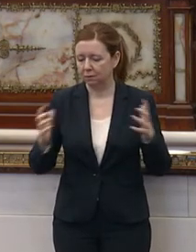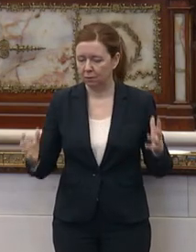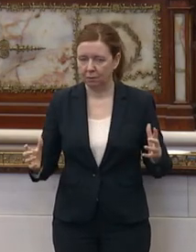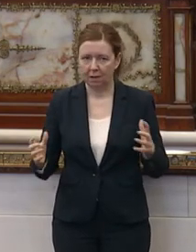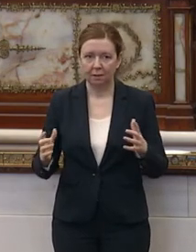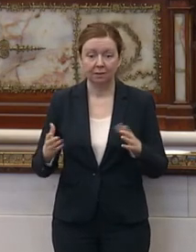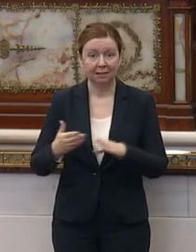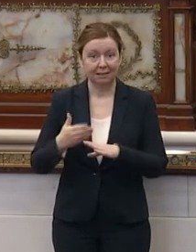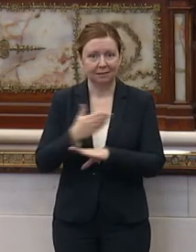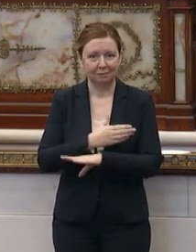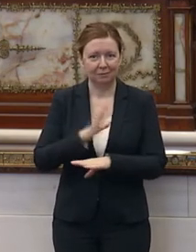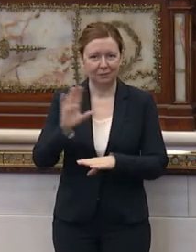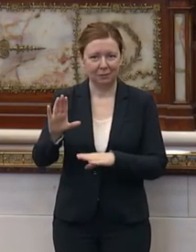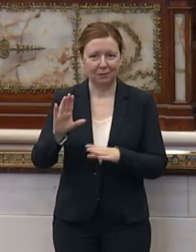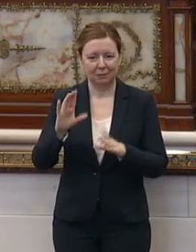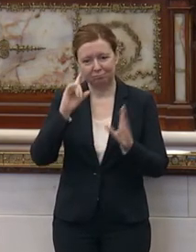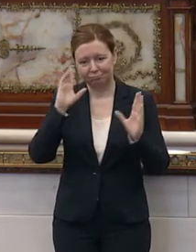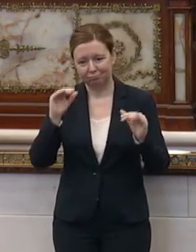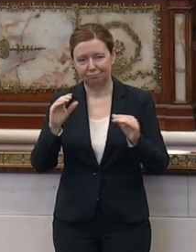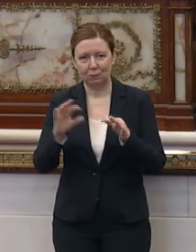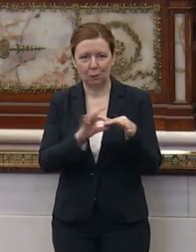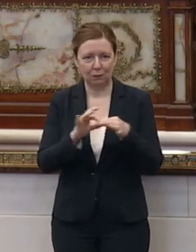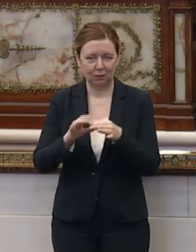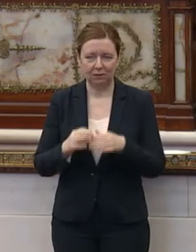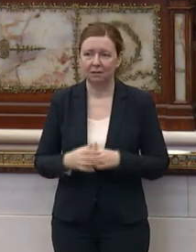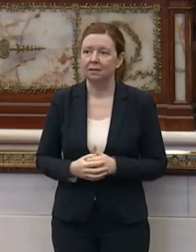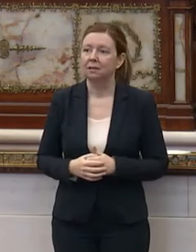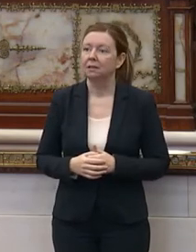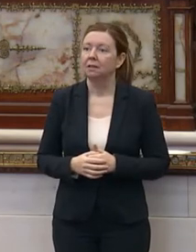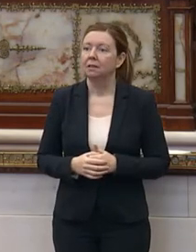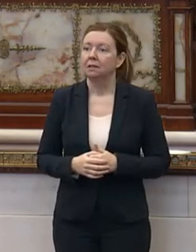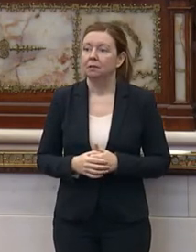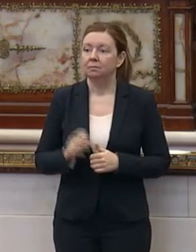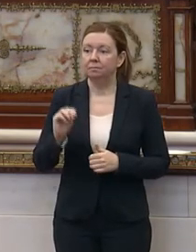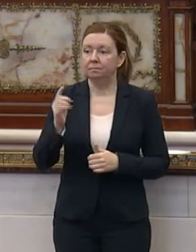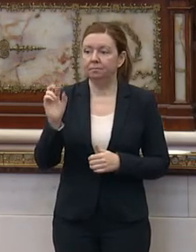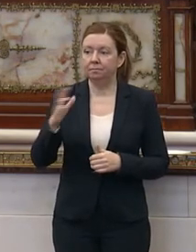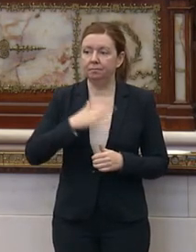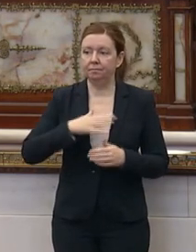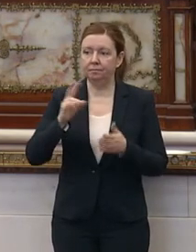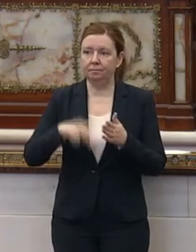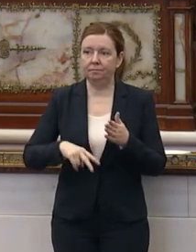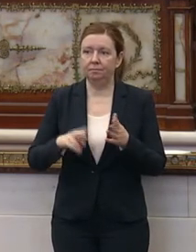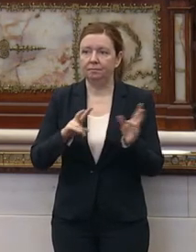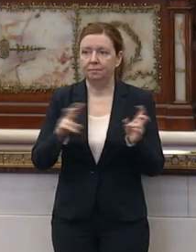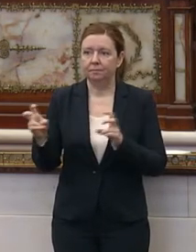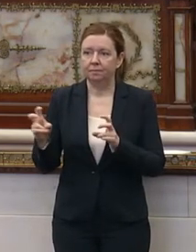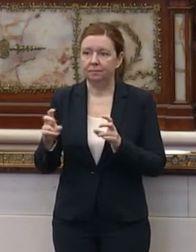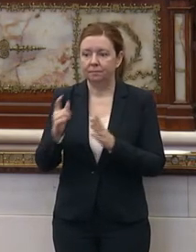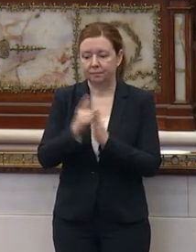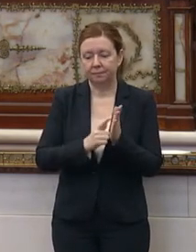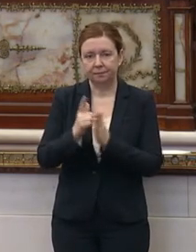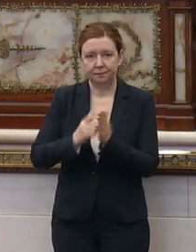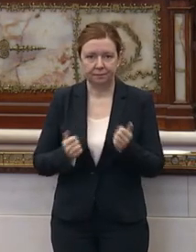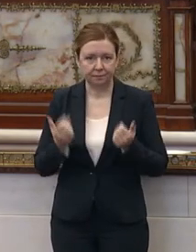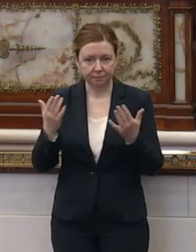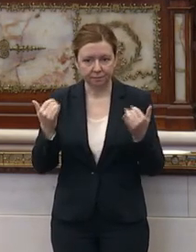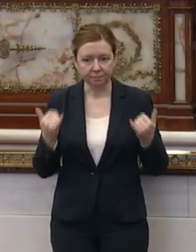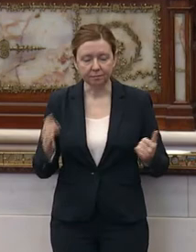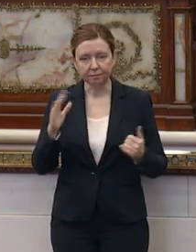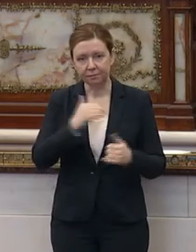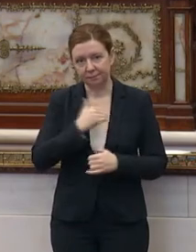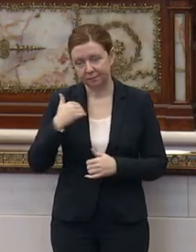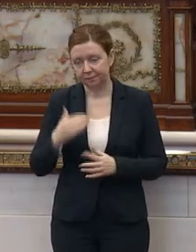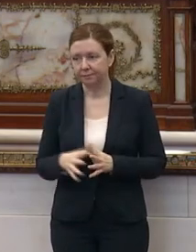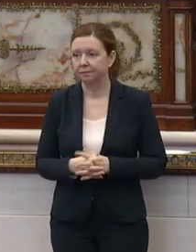in advance of your anticipated cooperation. Mr. Decker, please read the titles of the legislation that's being offered today by our